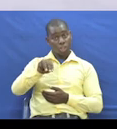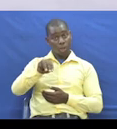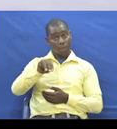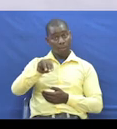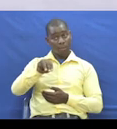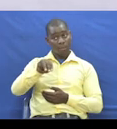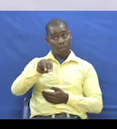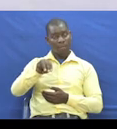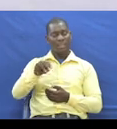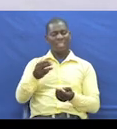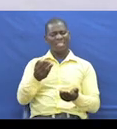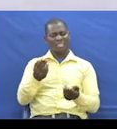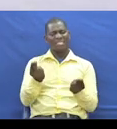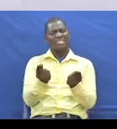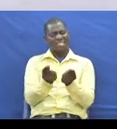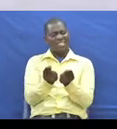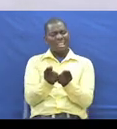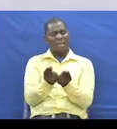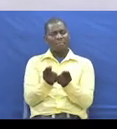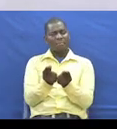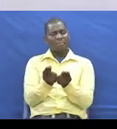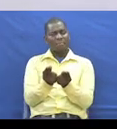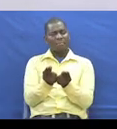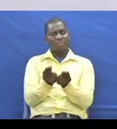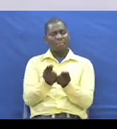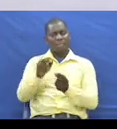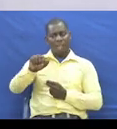atoms of the same